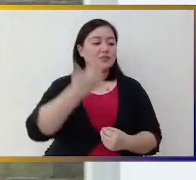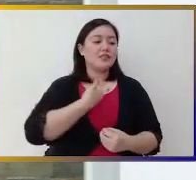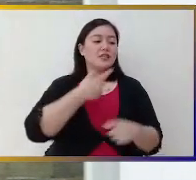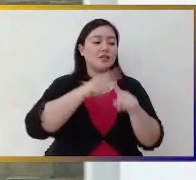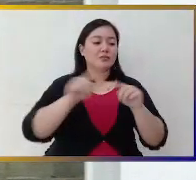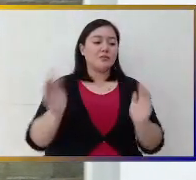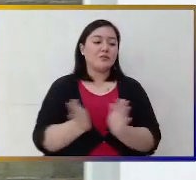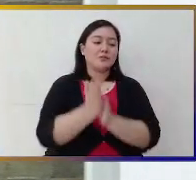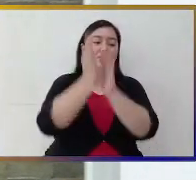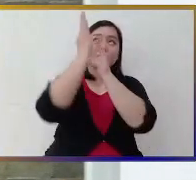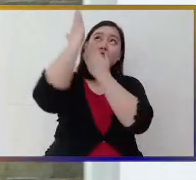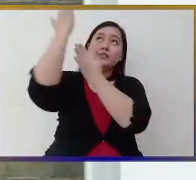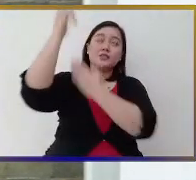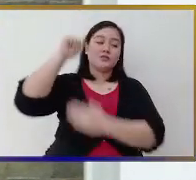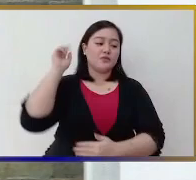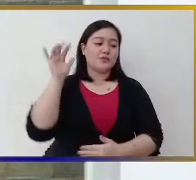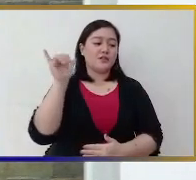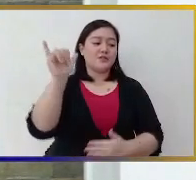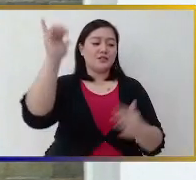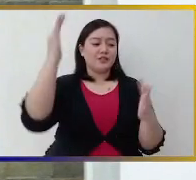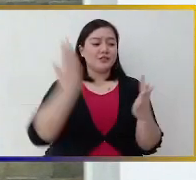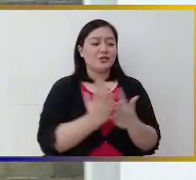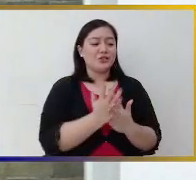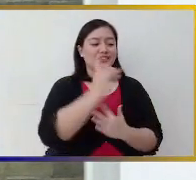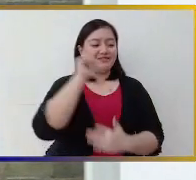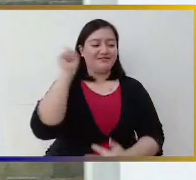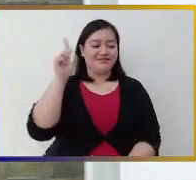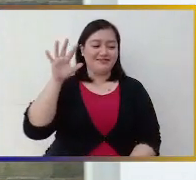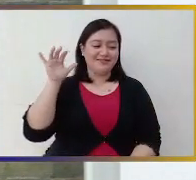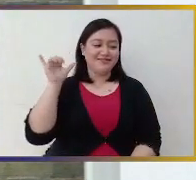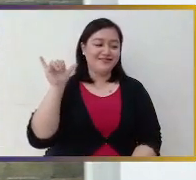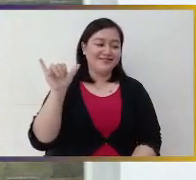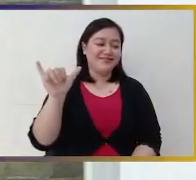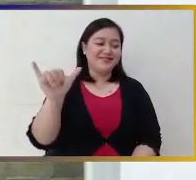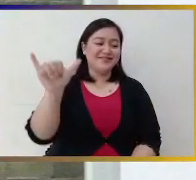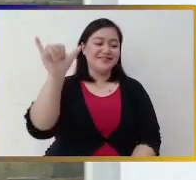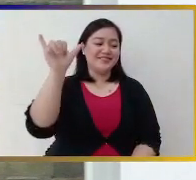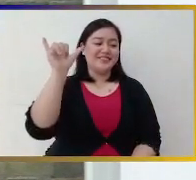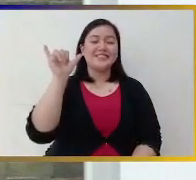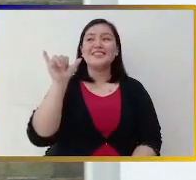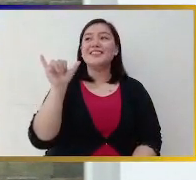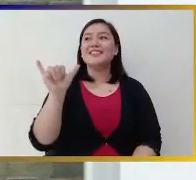for me, but I'll praise him forever through eternity.